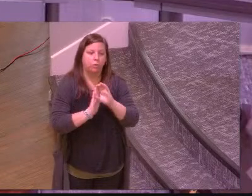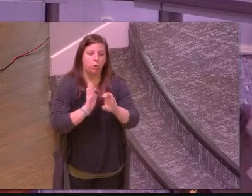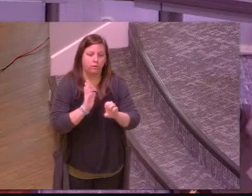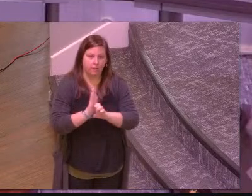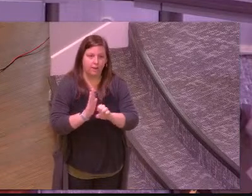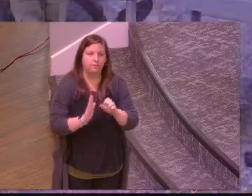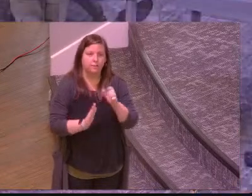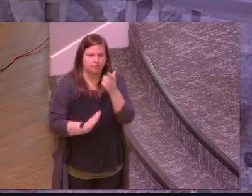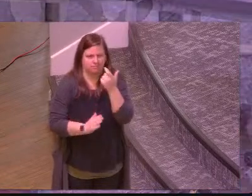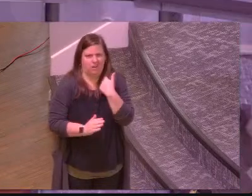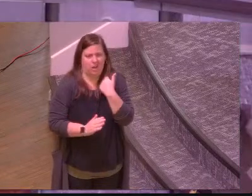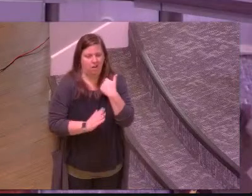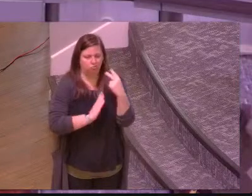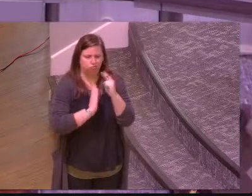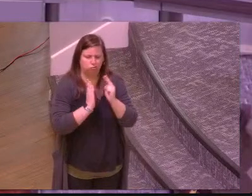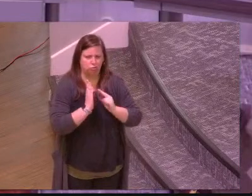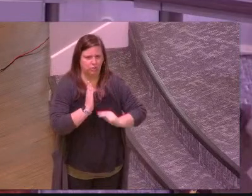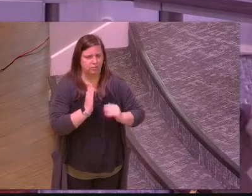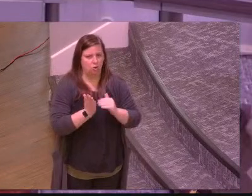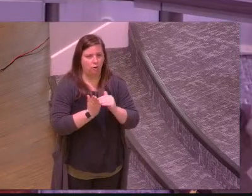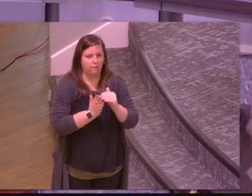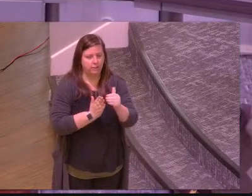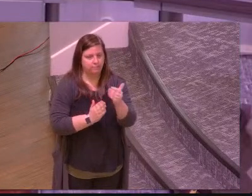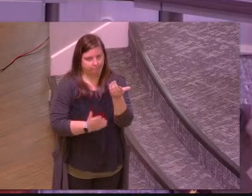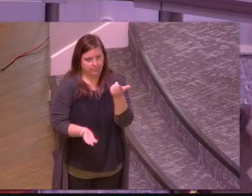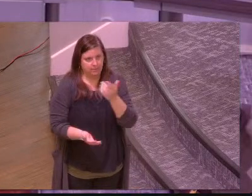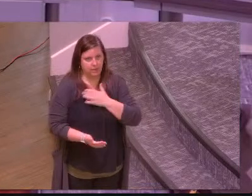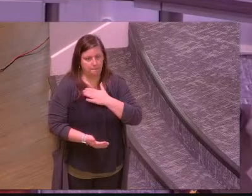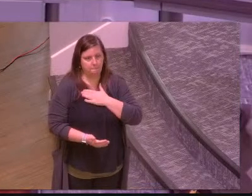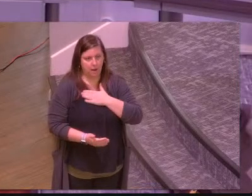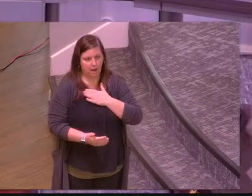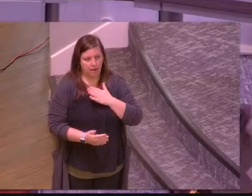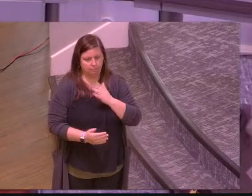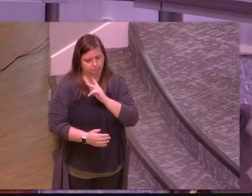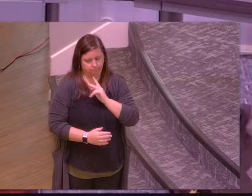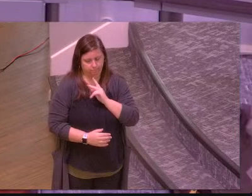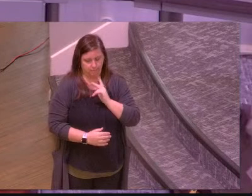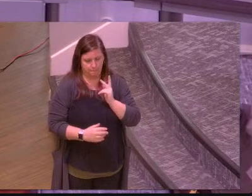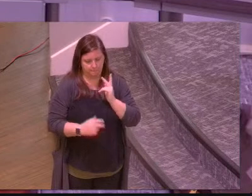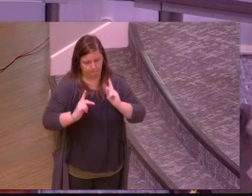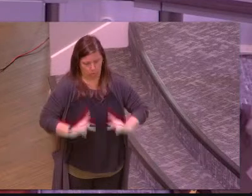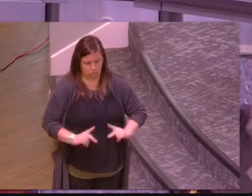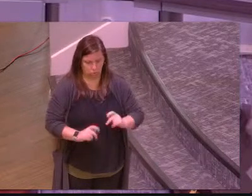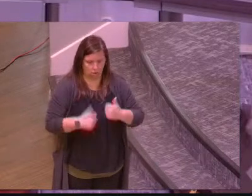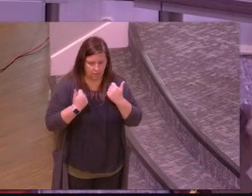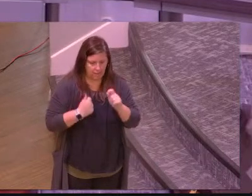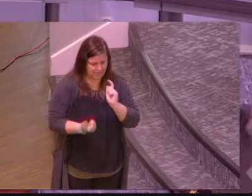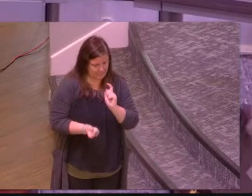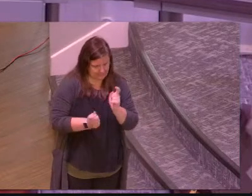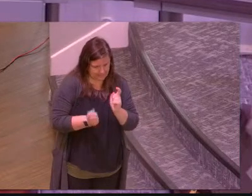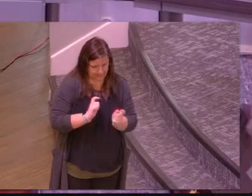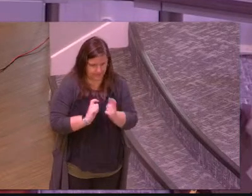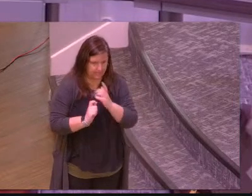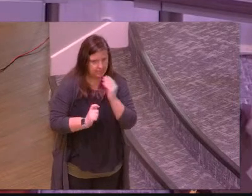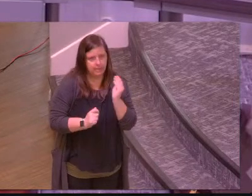to, in my own personal life, have to adjust and make decisions. But I think that it was